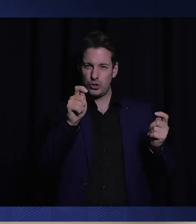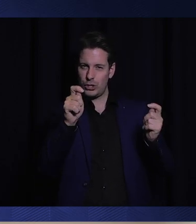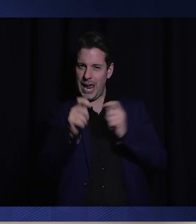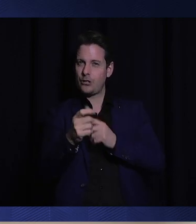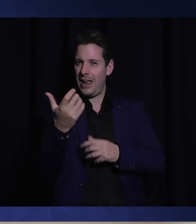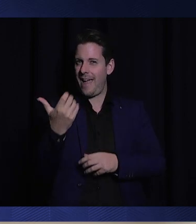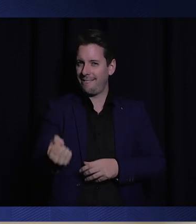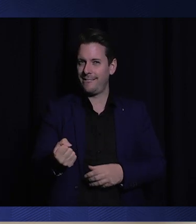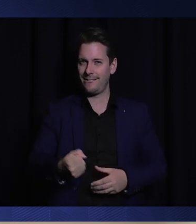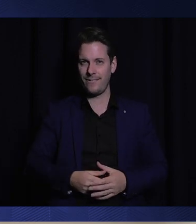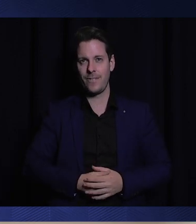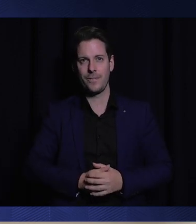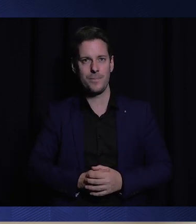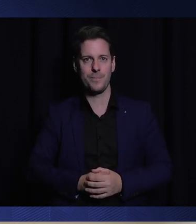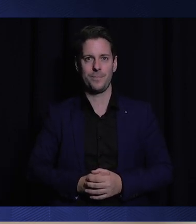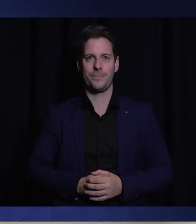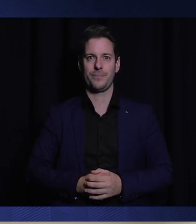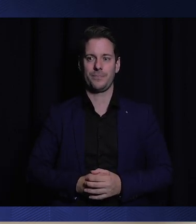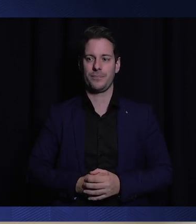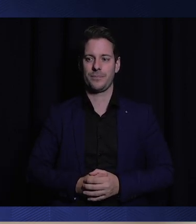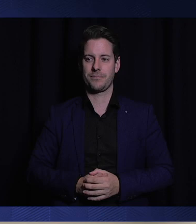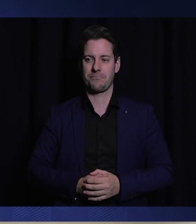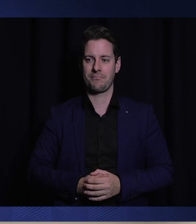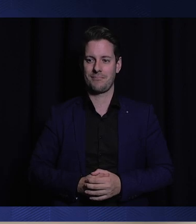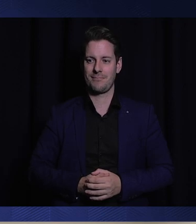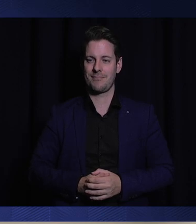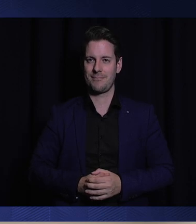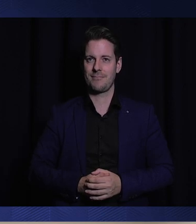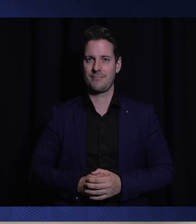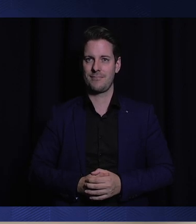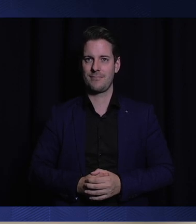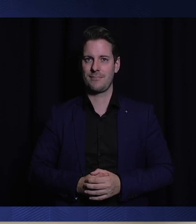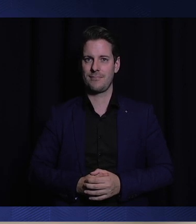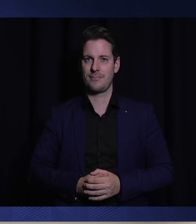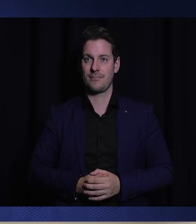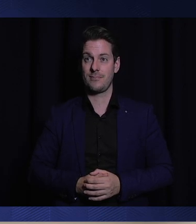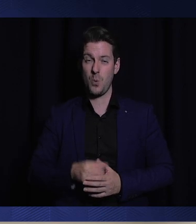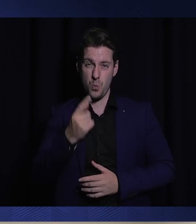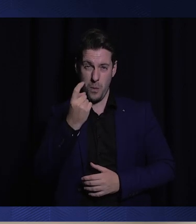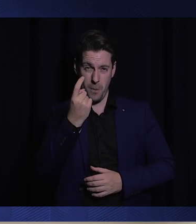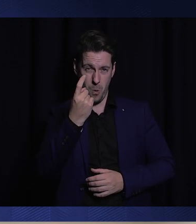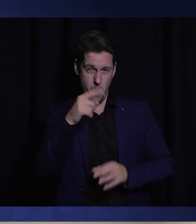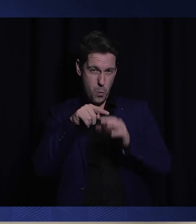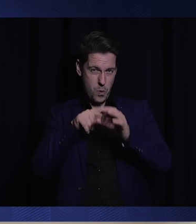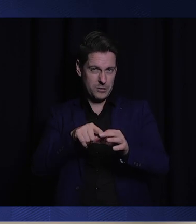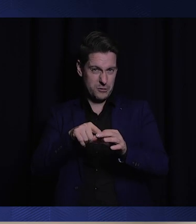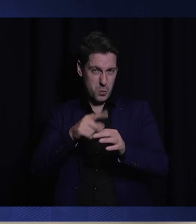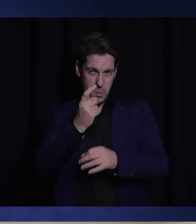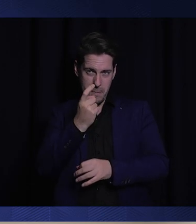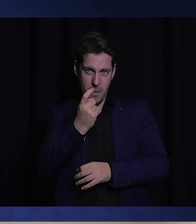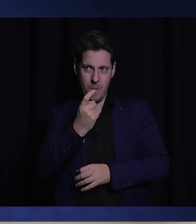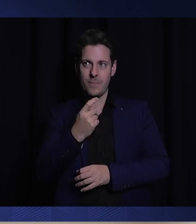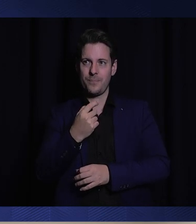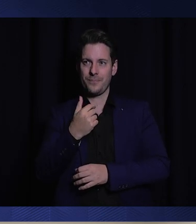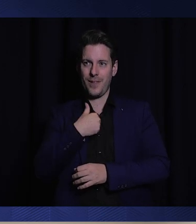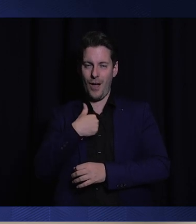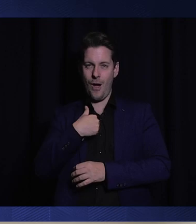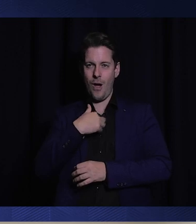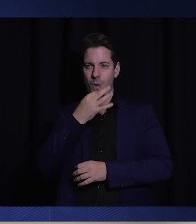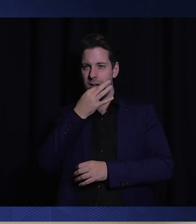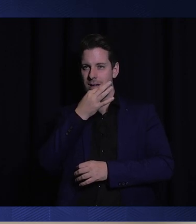and understanding, and also with the public. Thank you. Great, thank you for your answers. Oh, we got a question here